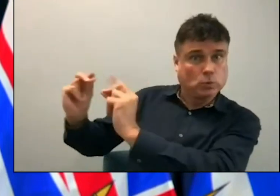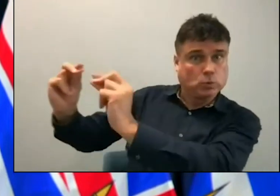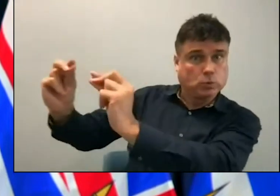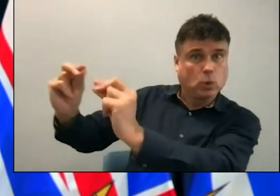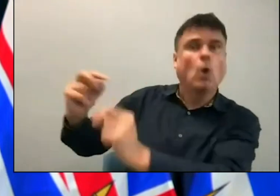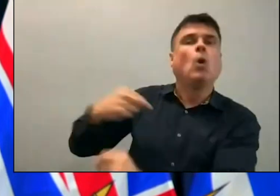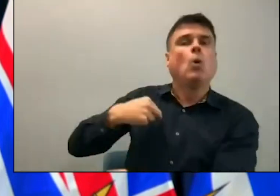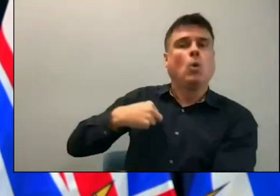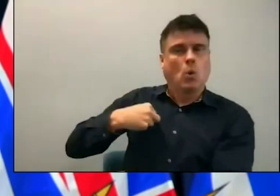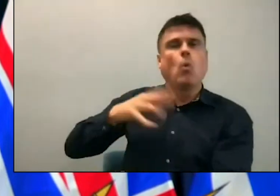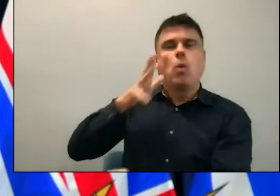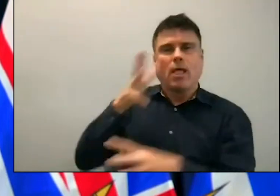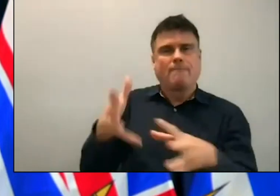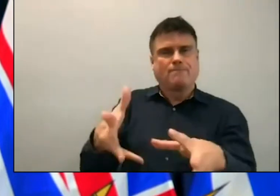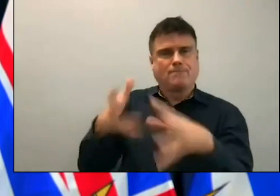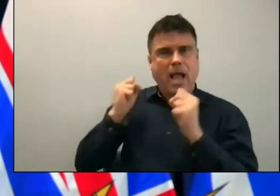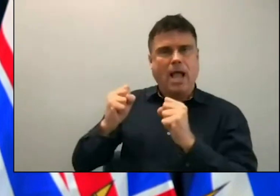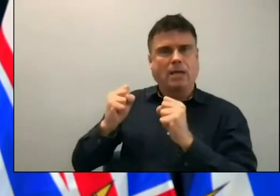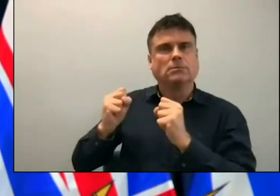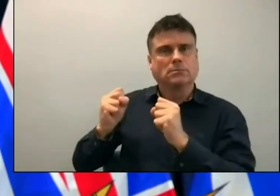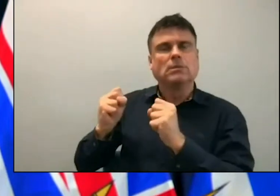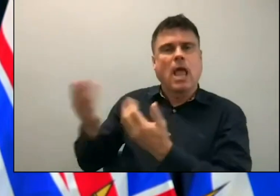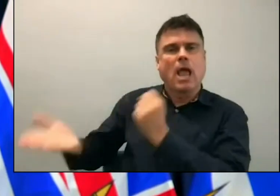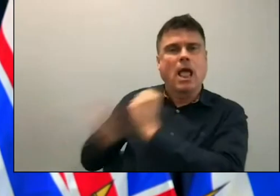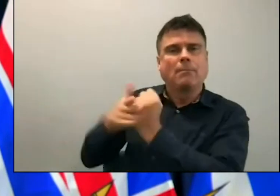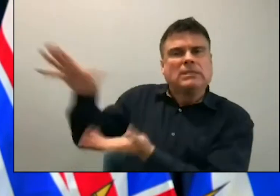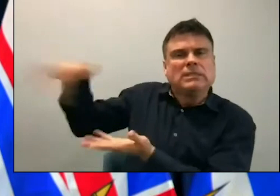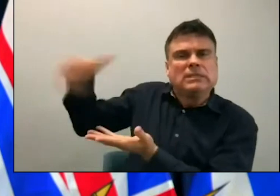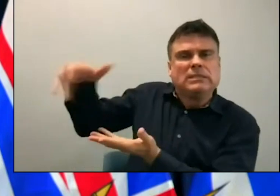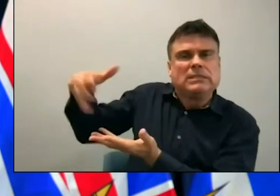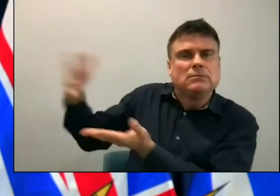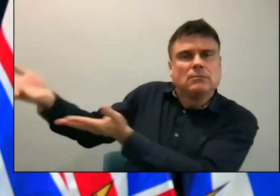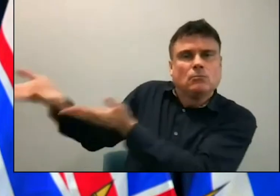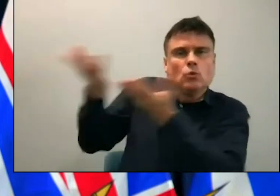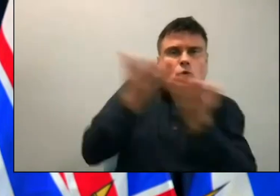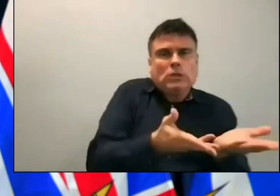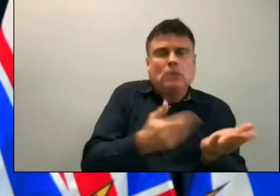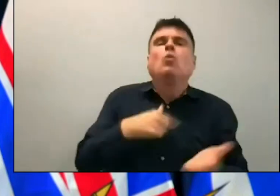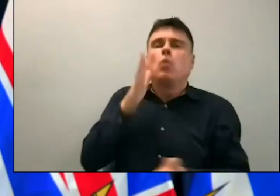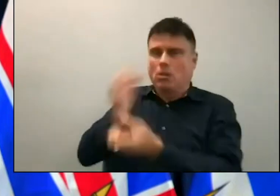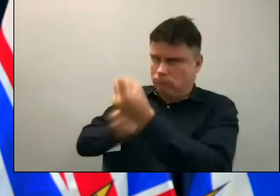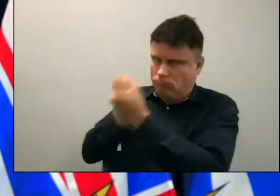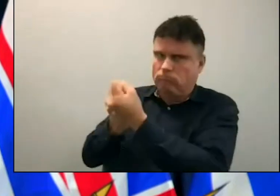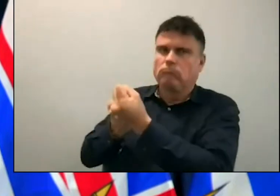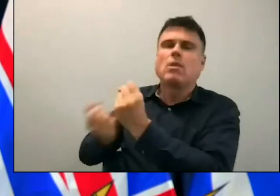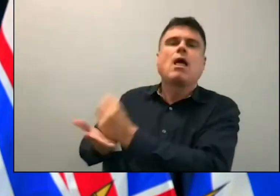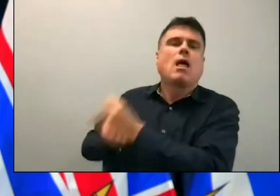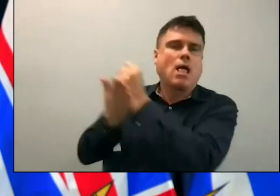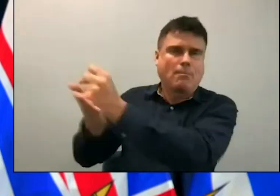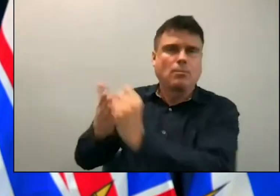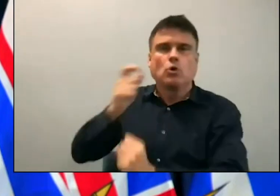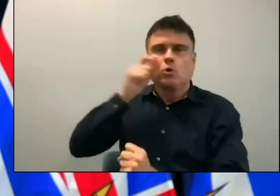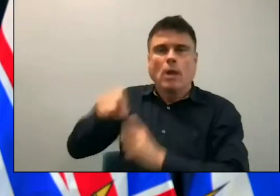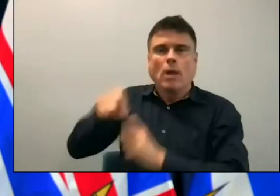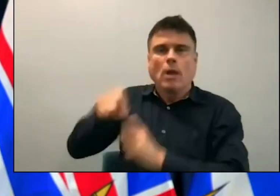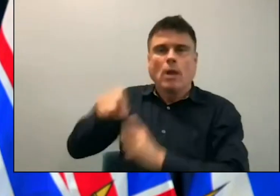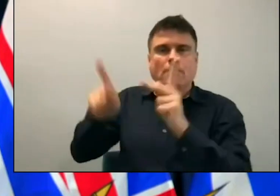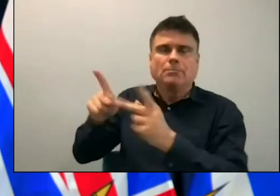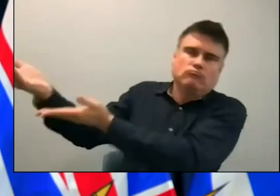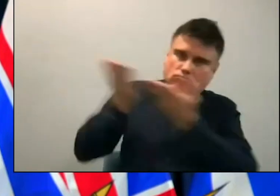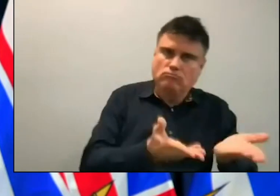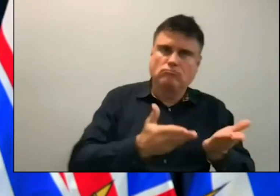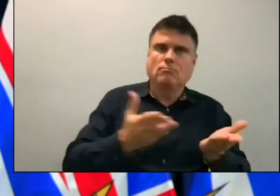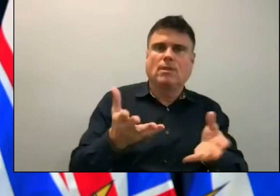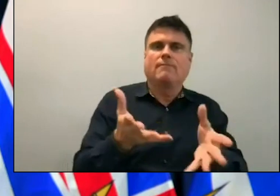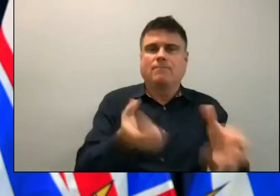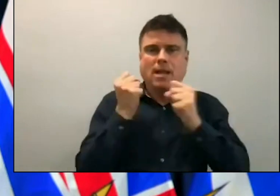accelerated immigration and refugee plans, that British Columbia will be right there with them to assist those who need help at this most desperate of times. So with